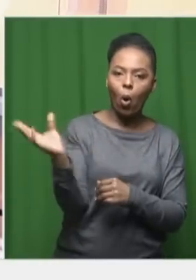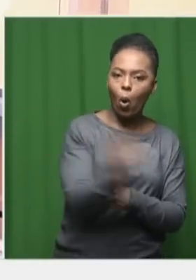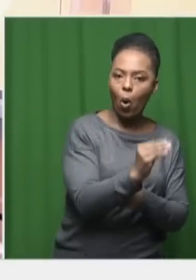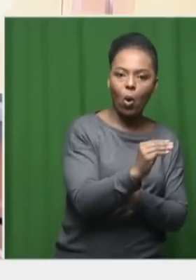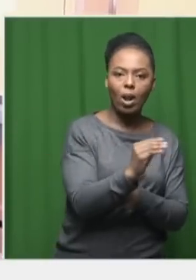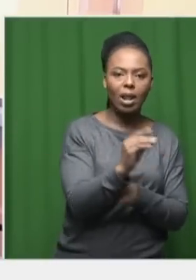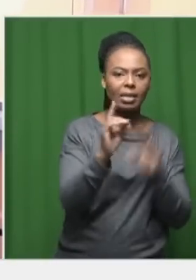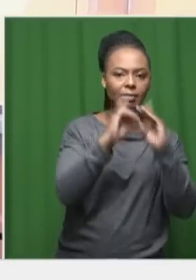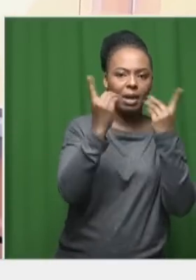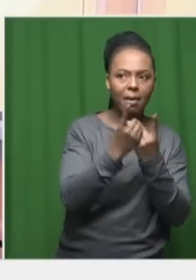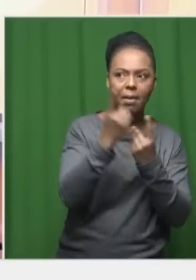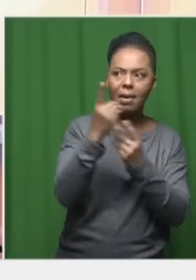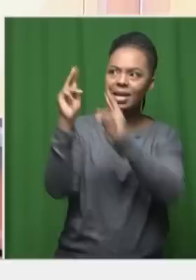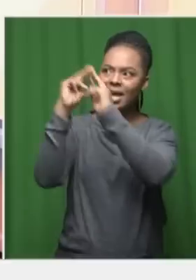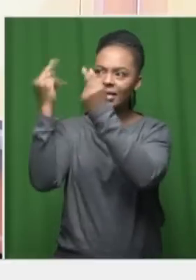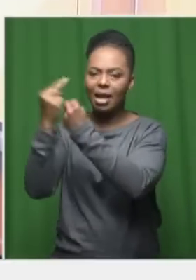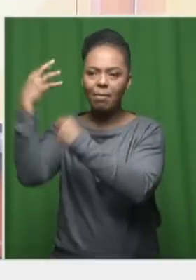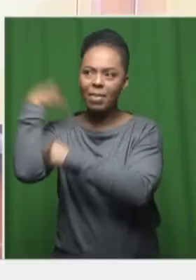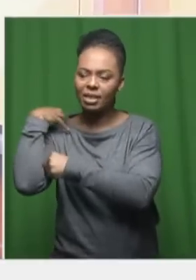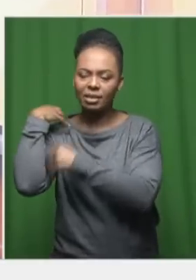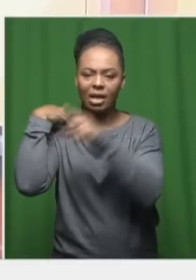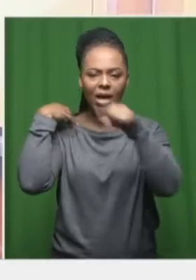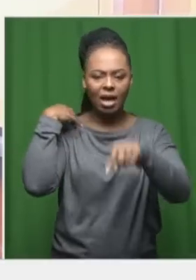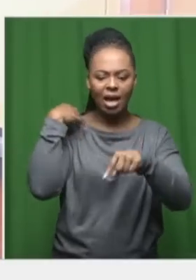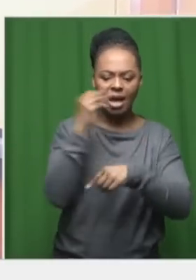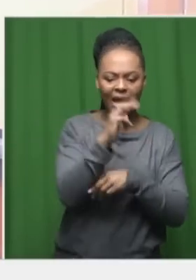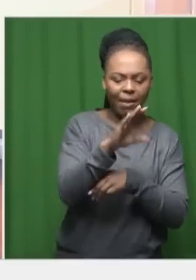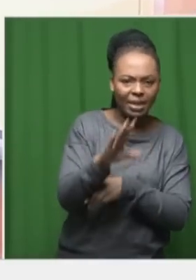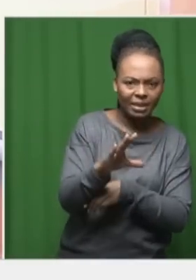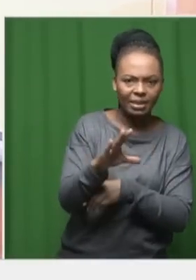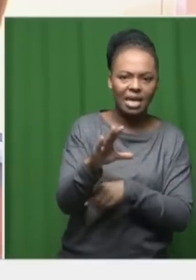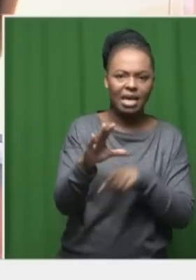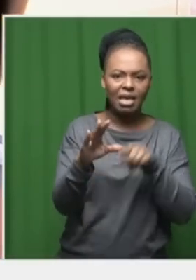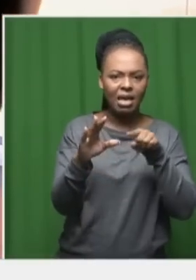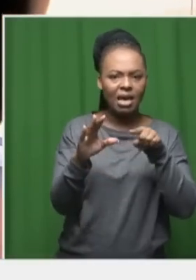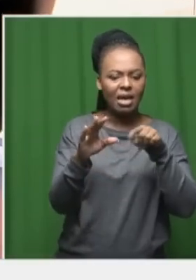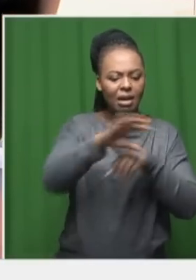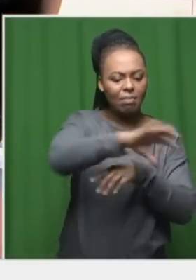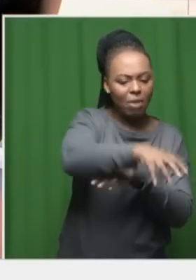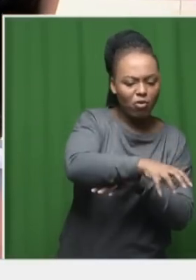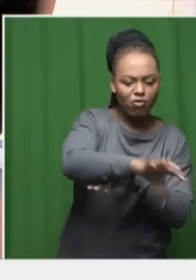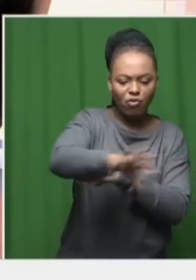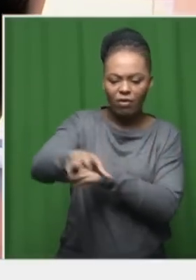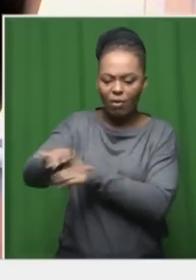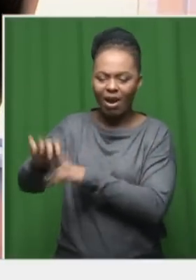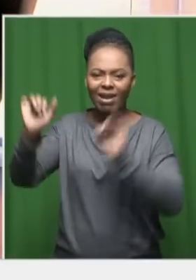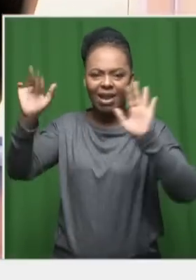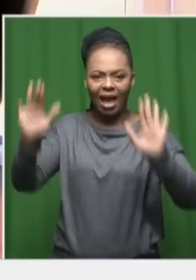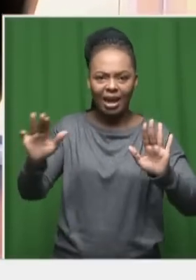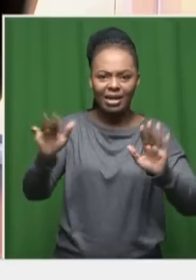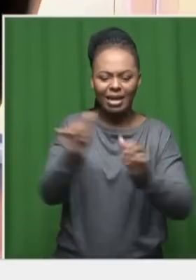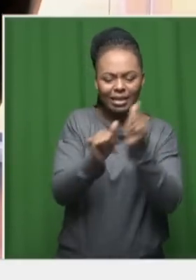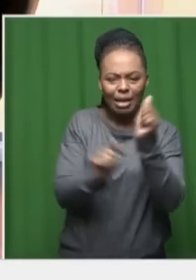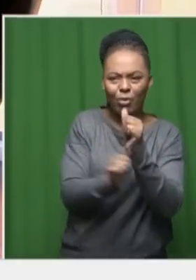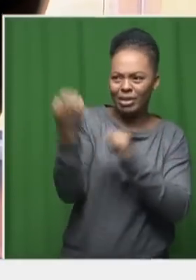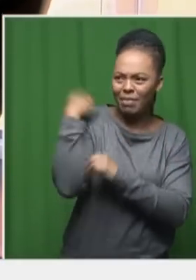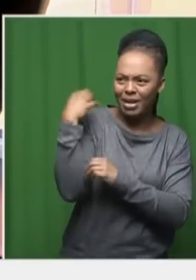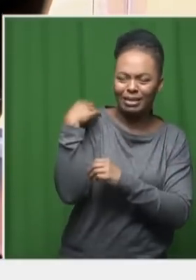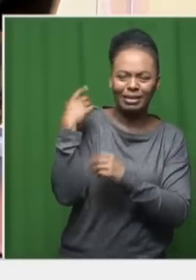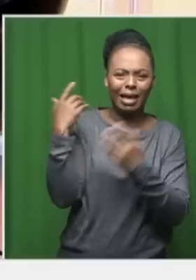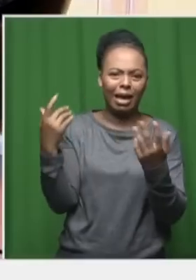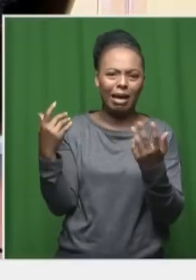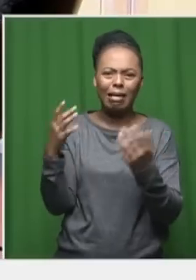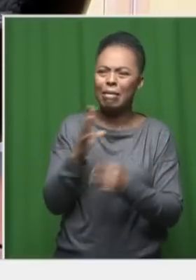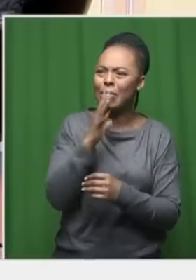level, then you have an MEC, and you have 9 of those across the different provinces. You'd have a deputy minister as well.